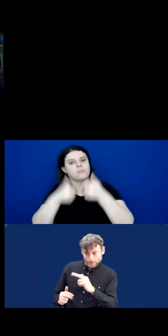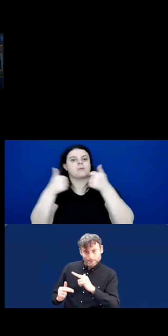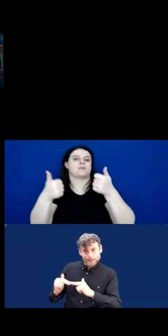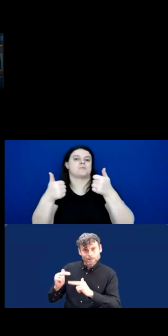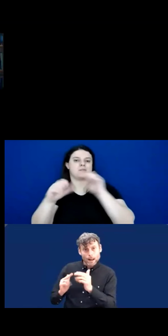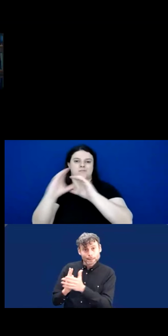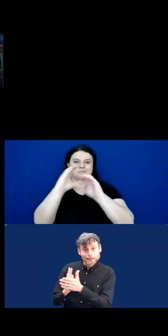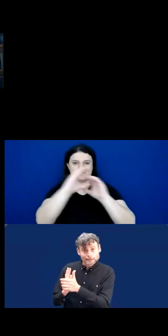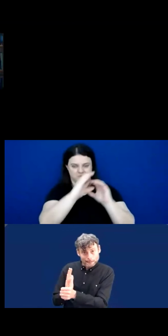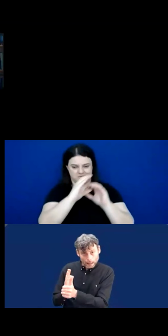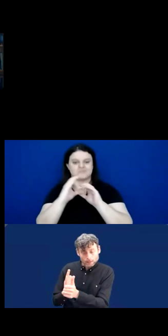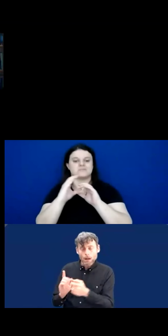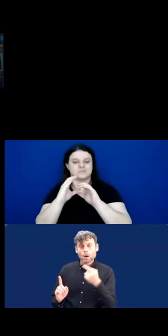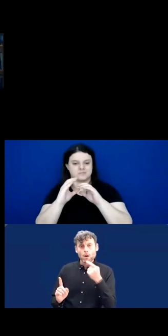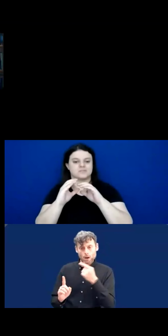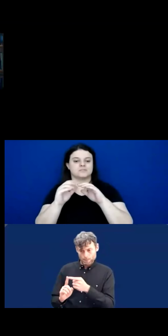communication development.